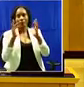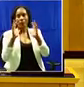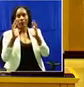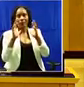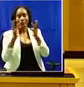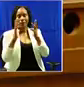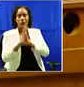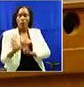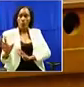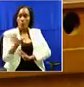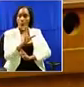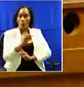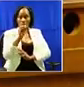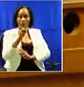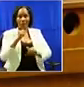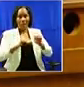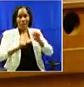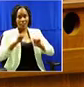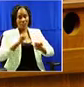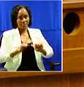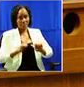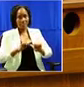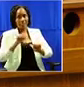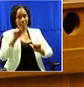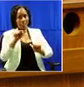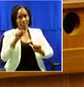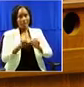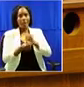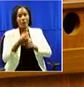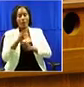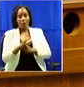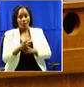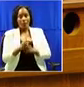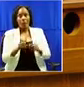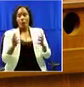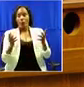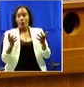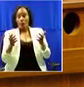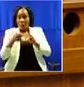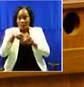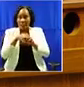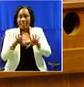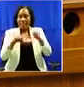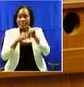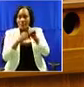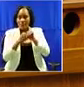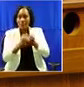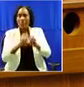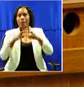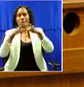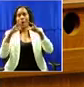All of these actions will be taken within a supportive macroeconomic